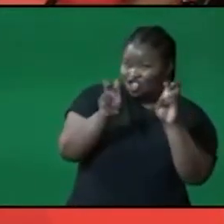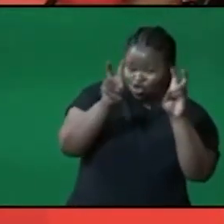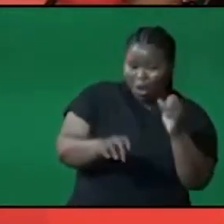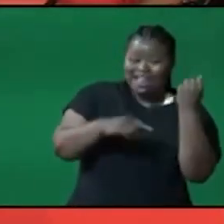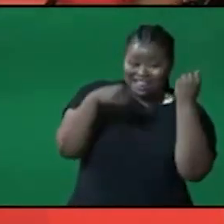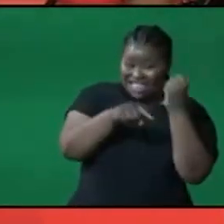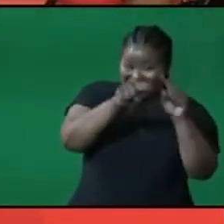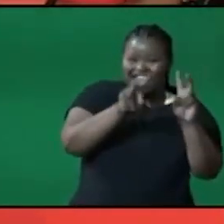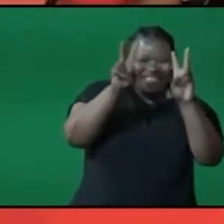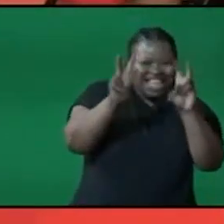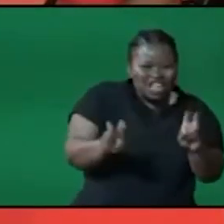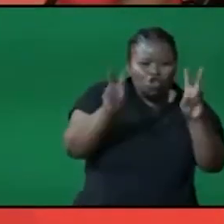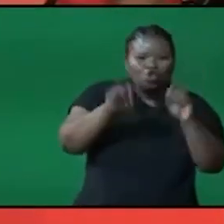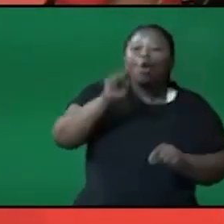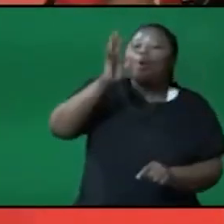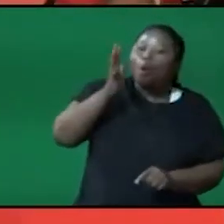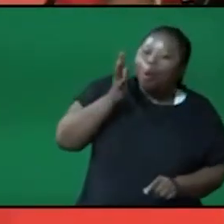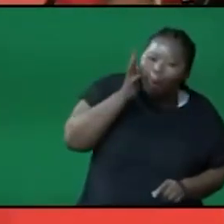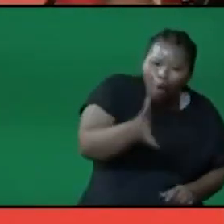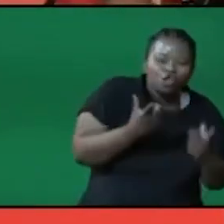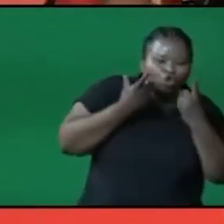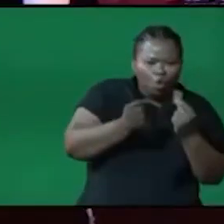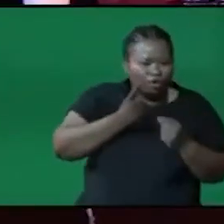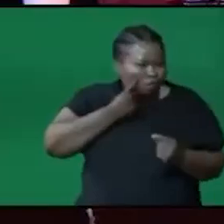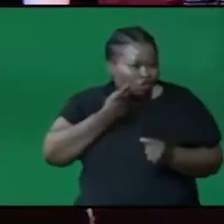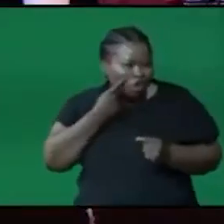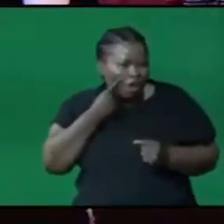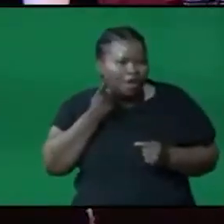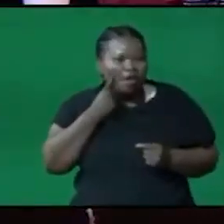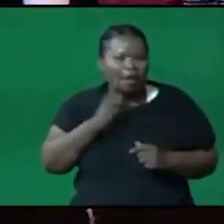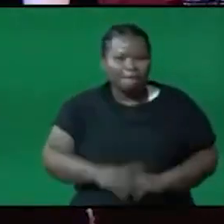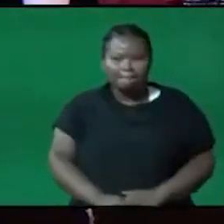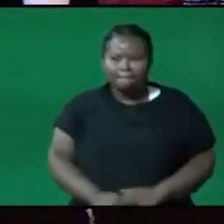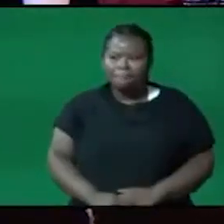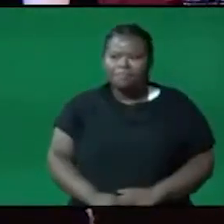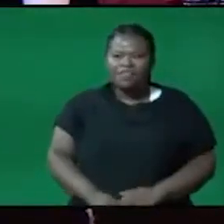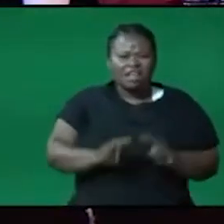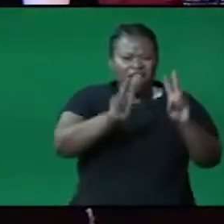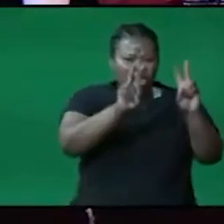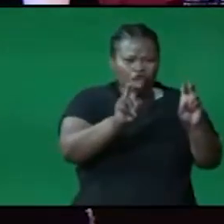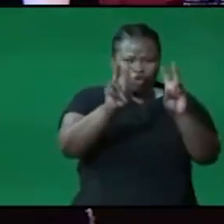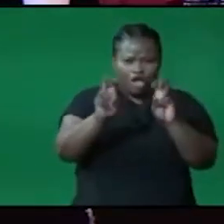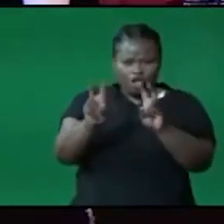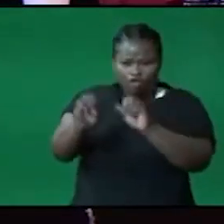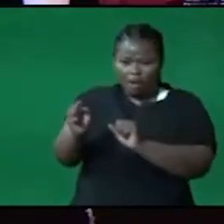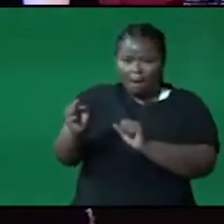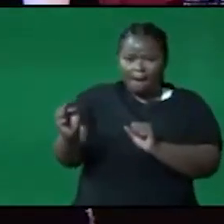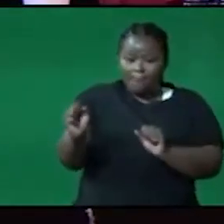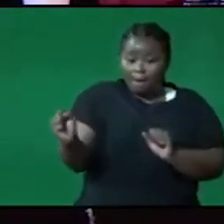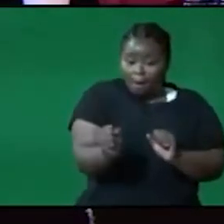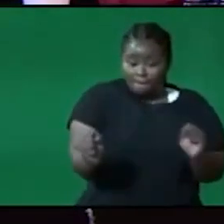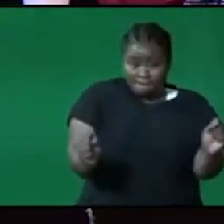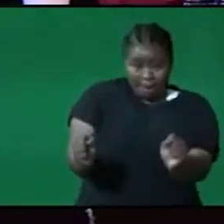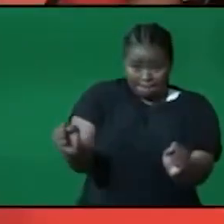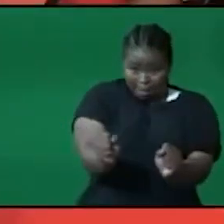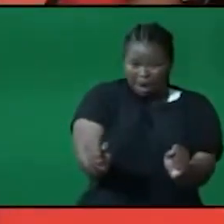a matter that we will deal with as we navigate the issue of deployment. You are going